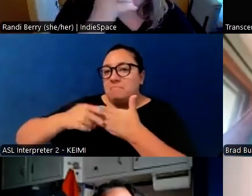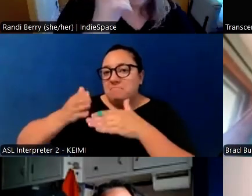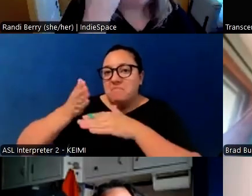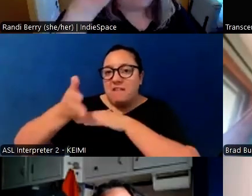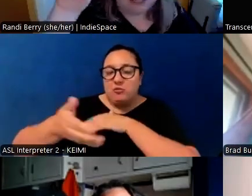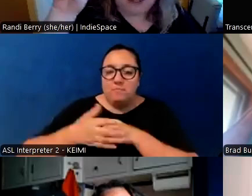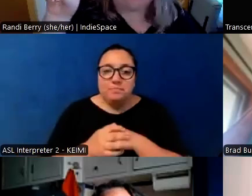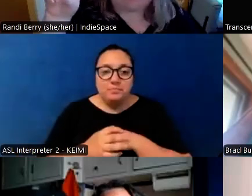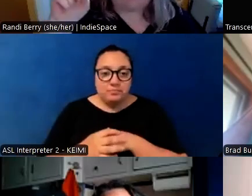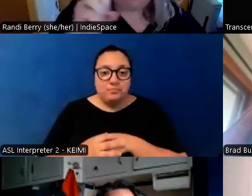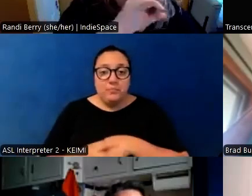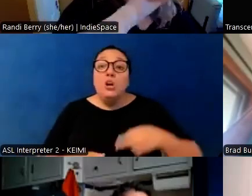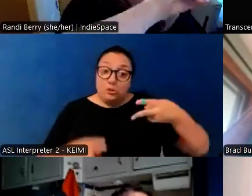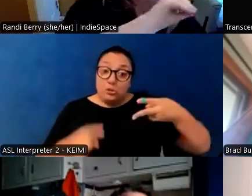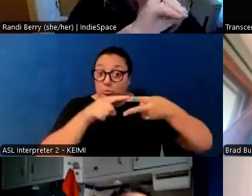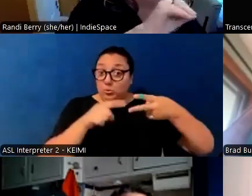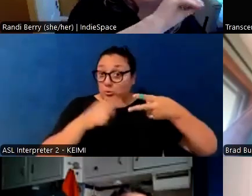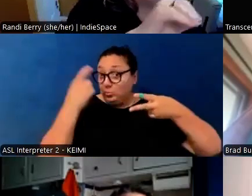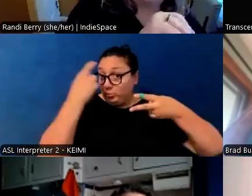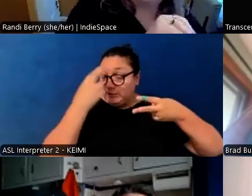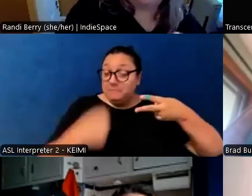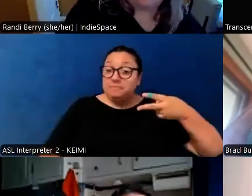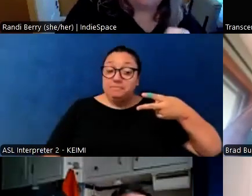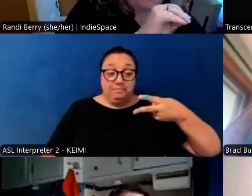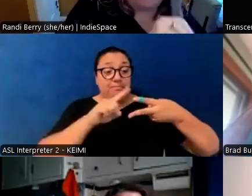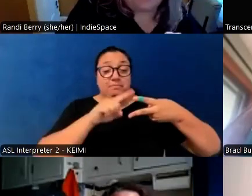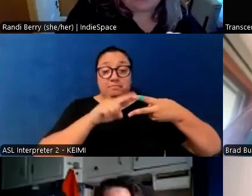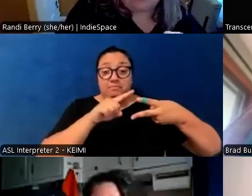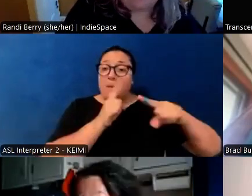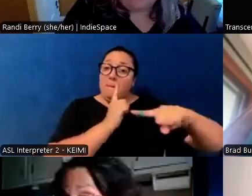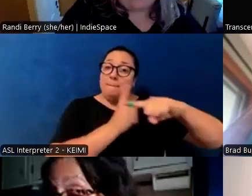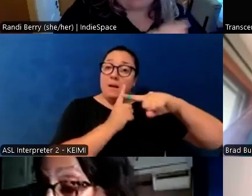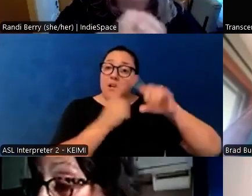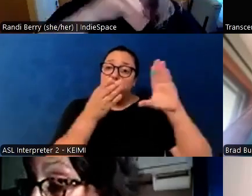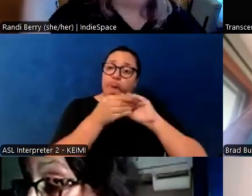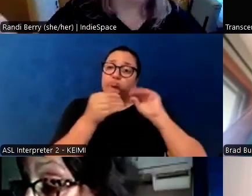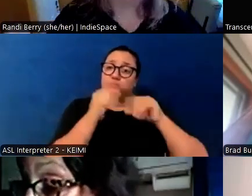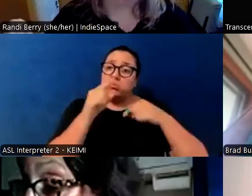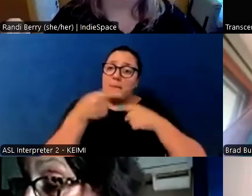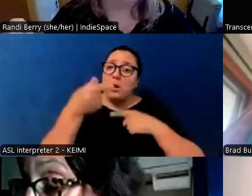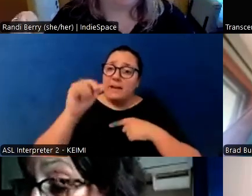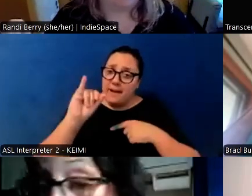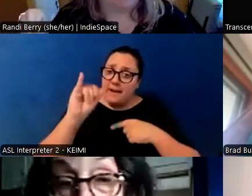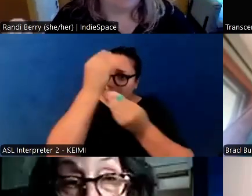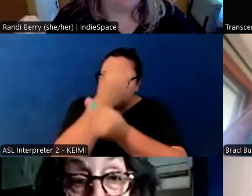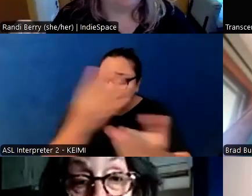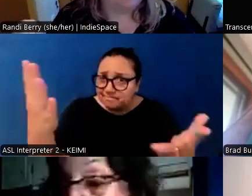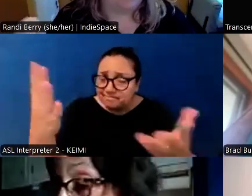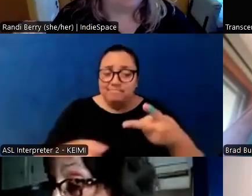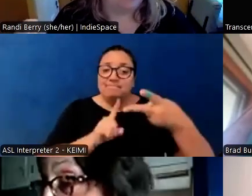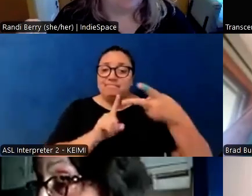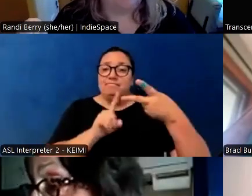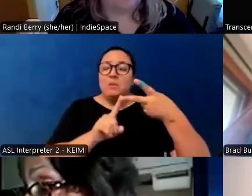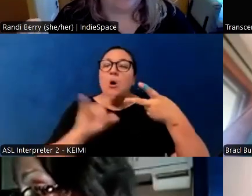So we're here for the two reasons, right? We're here to spread good word about guaranteed income, and we're here to design an indie